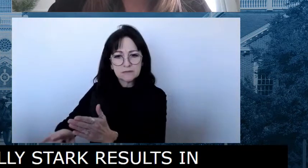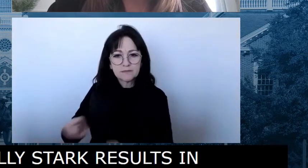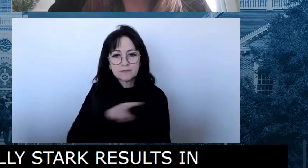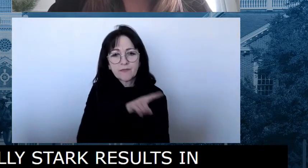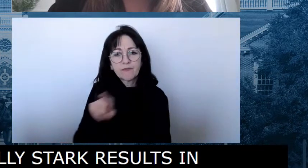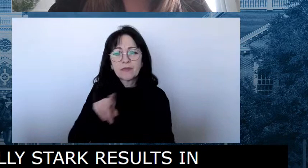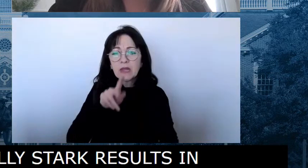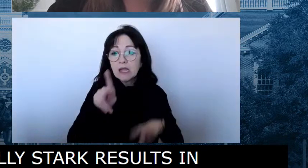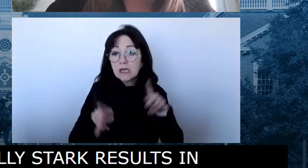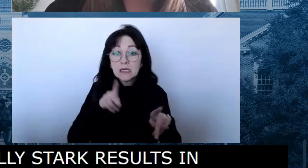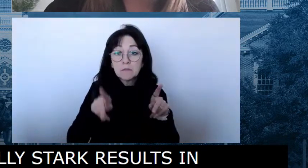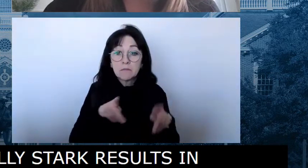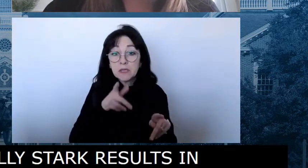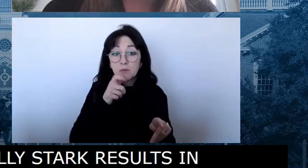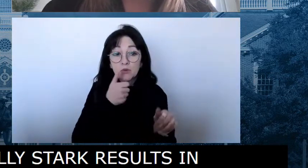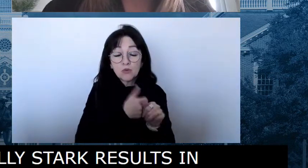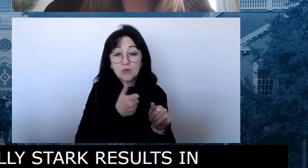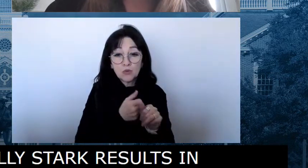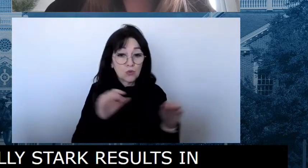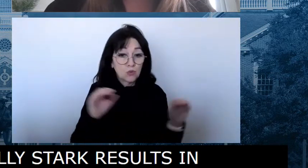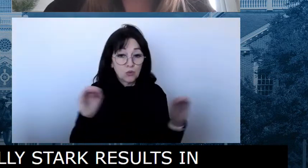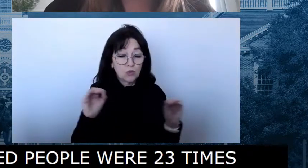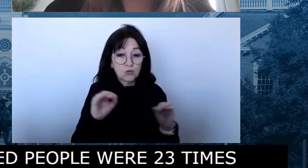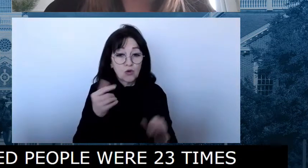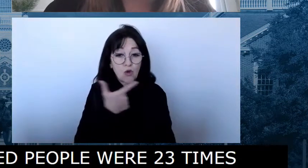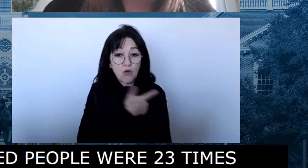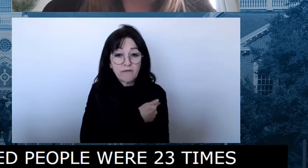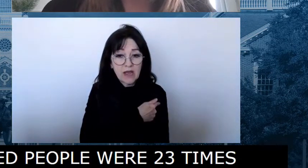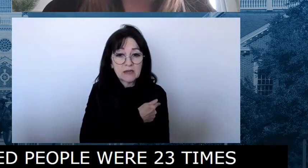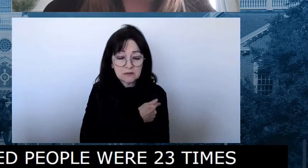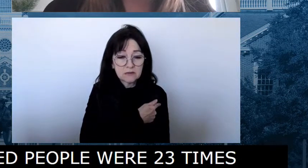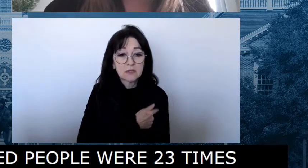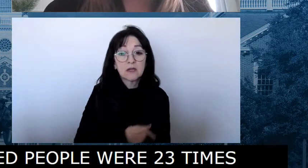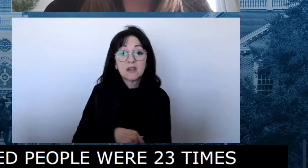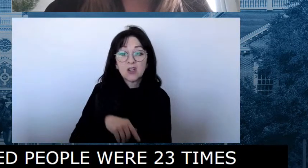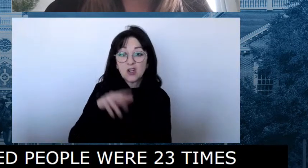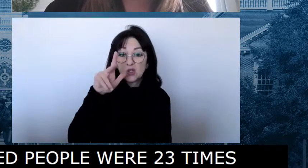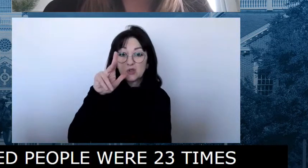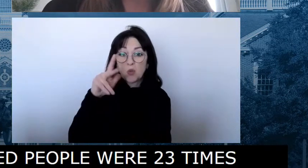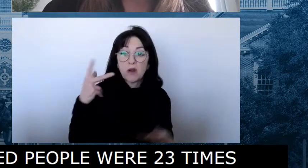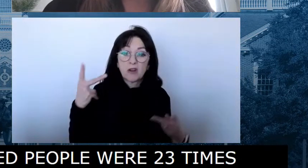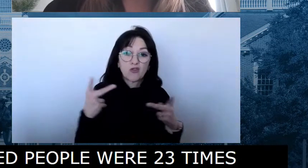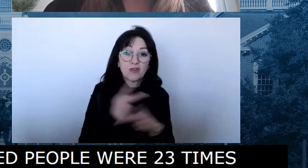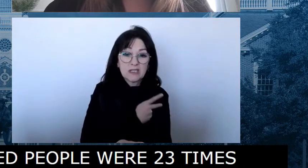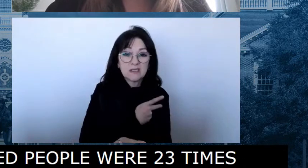times more likely to be hospitalized